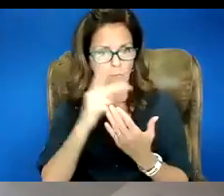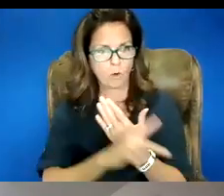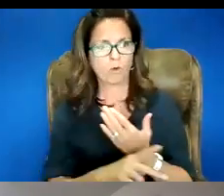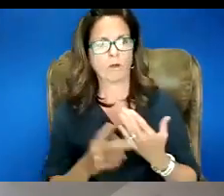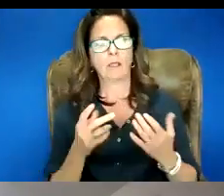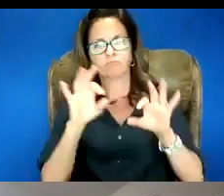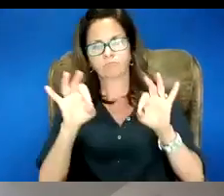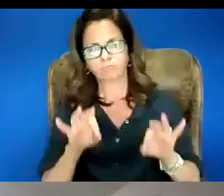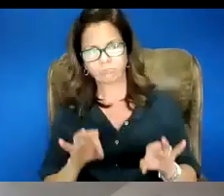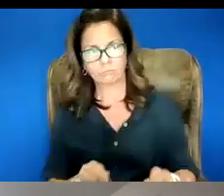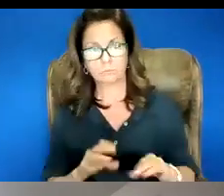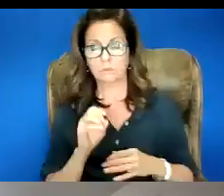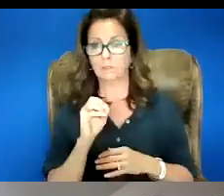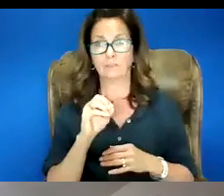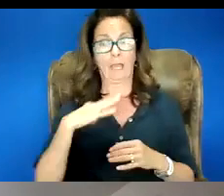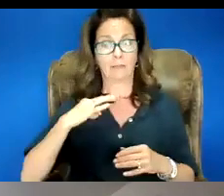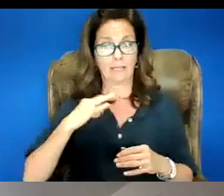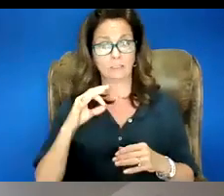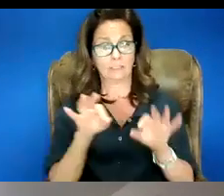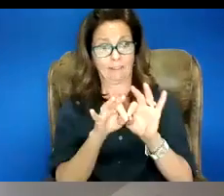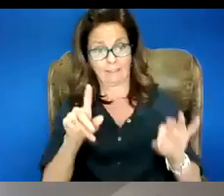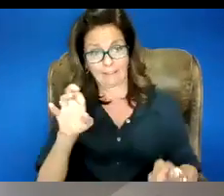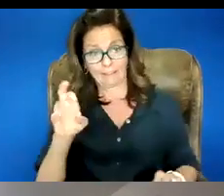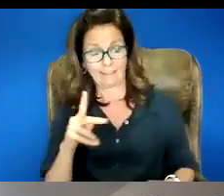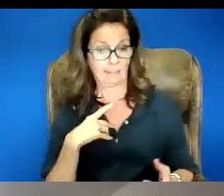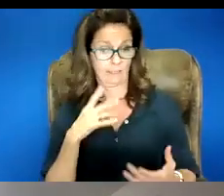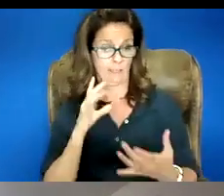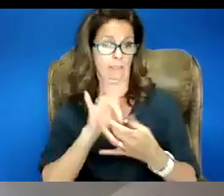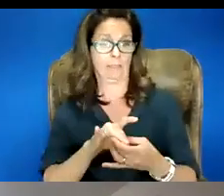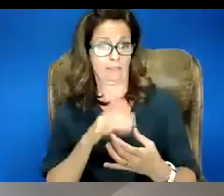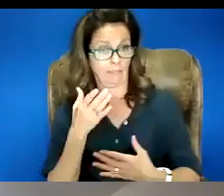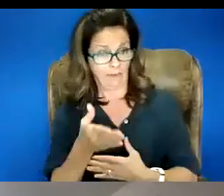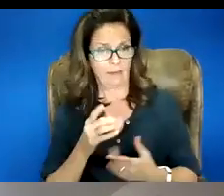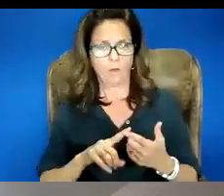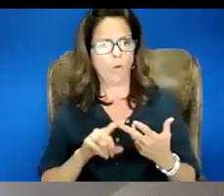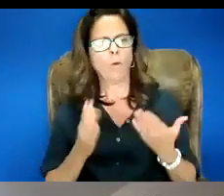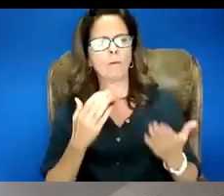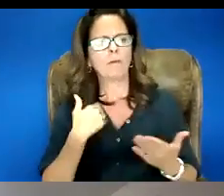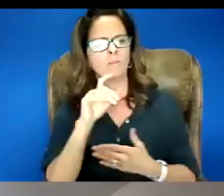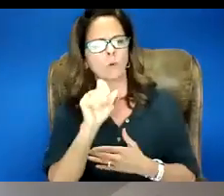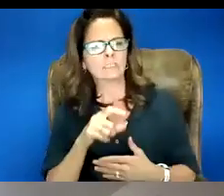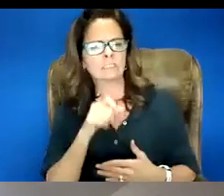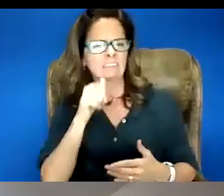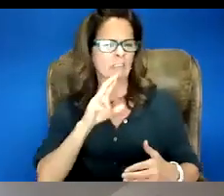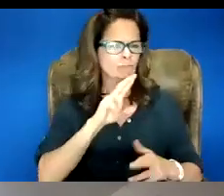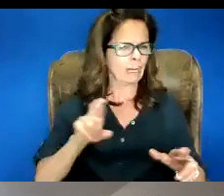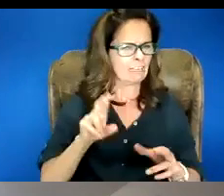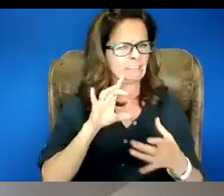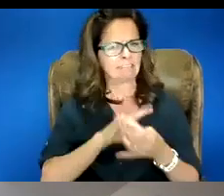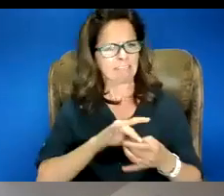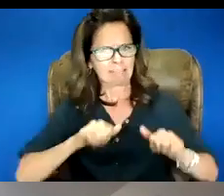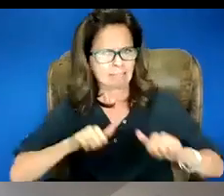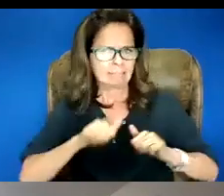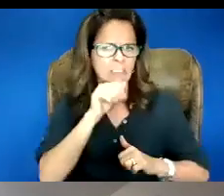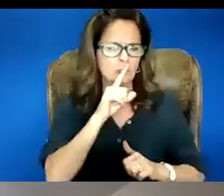you just have some questions and aren't ready, might not be ready to enroll, you can submit a question through the website.